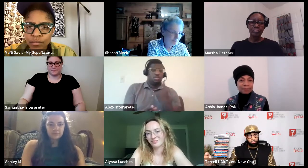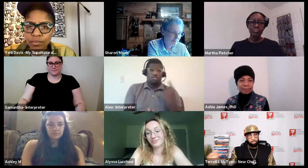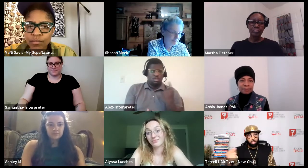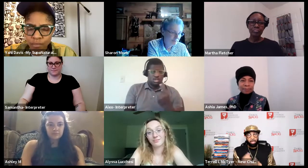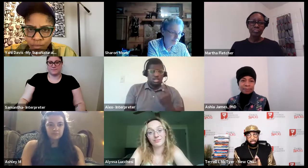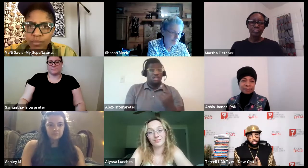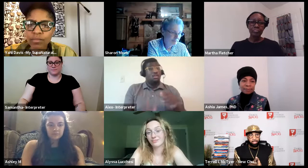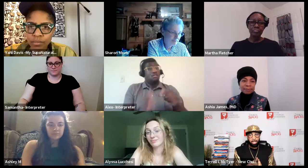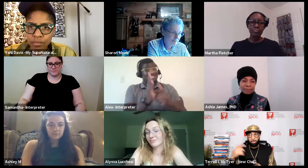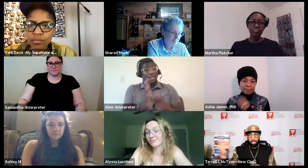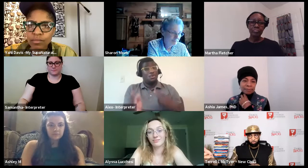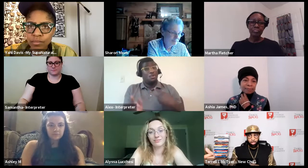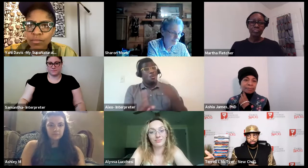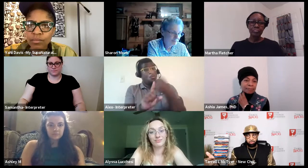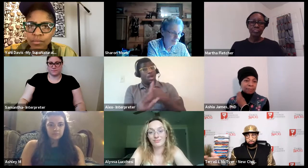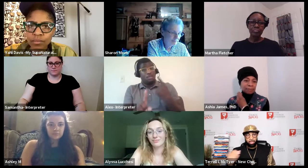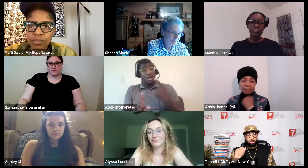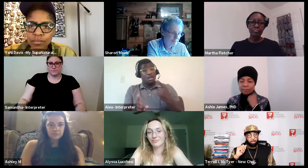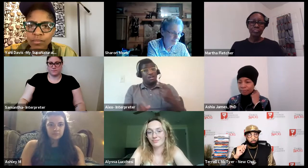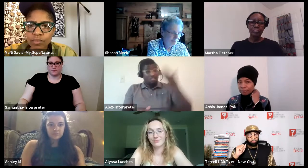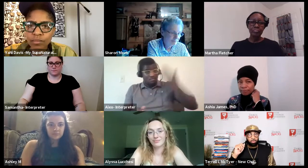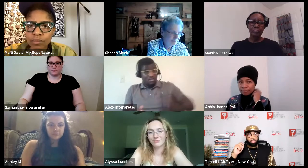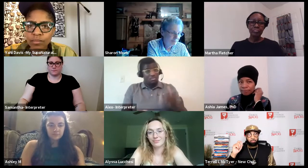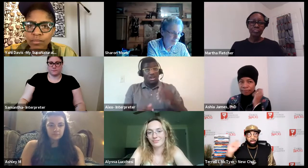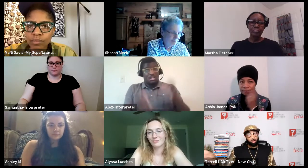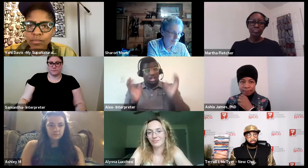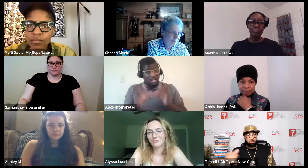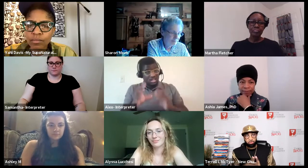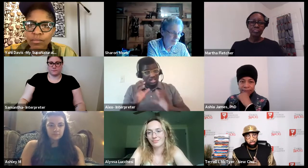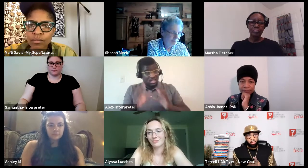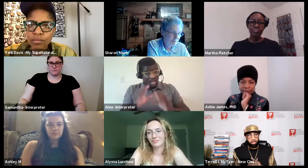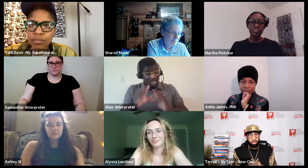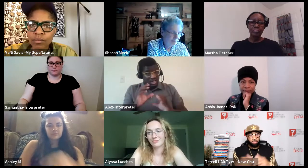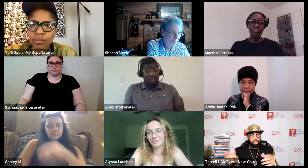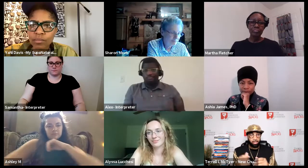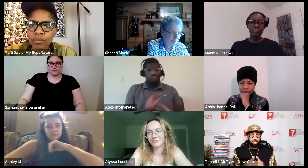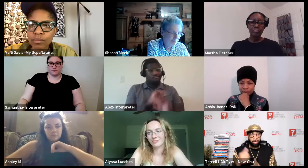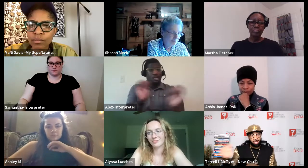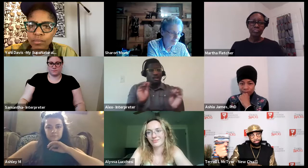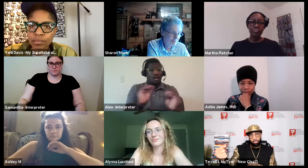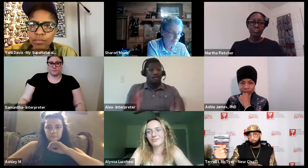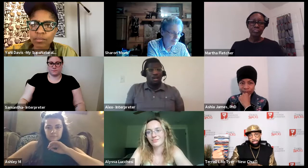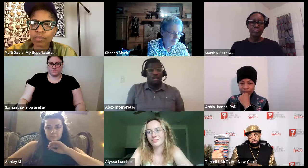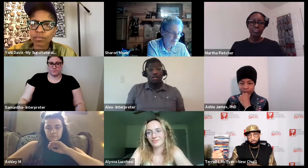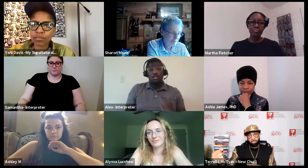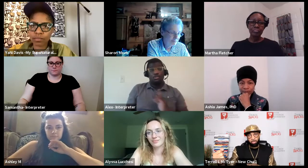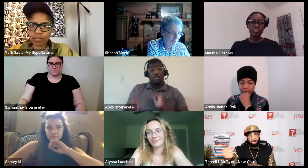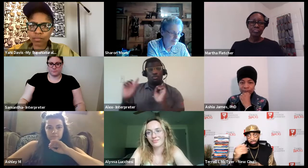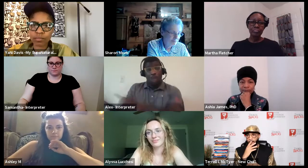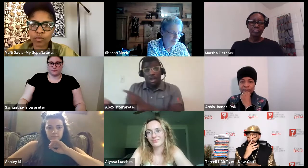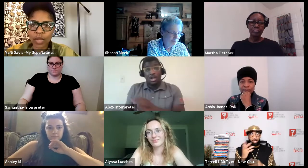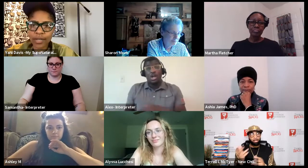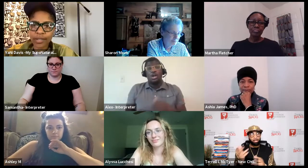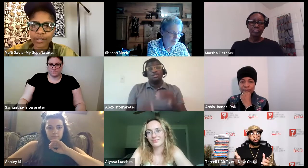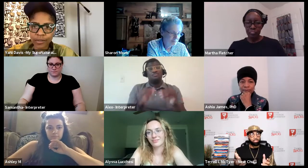contact. And I went to take my car to a mechanic, and I just did a fist bump with him, and I'm